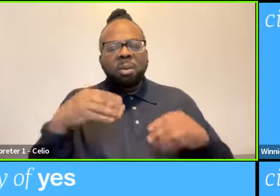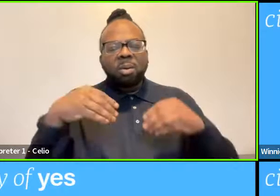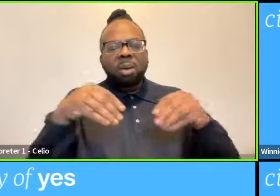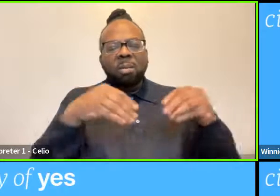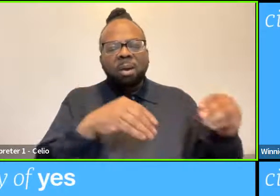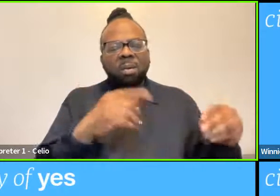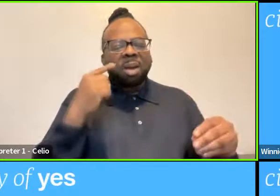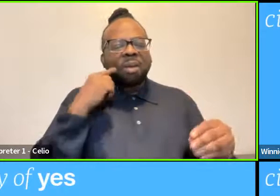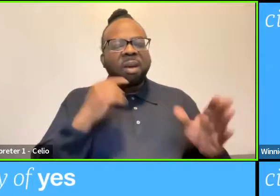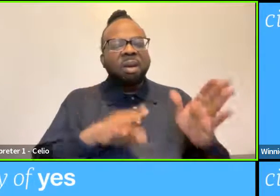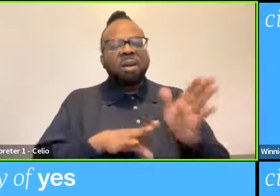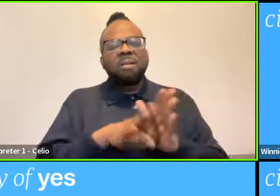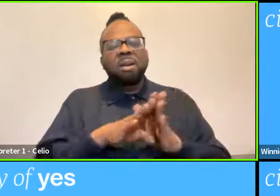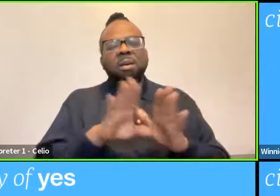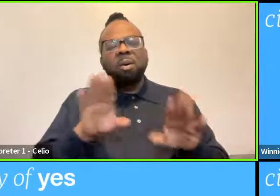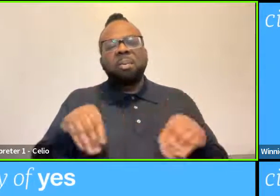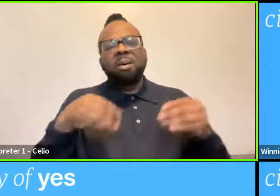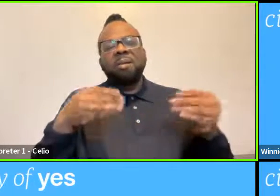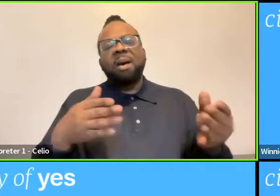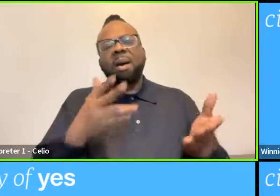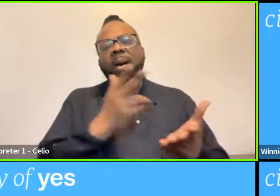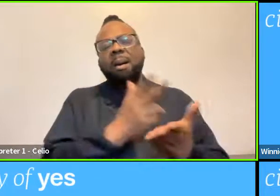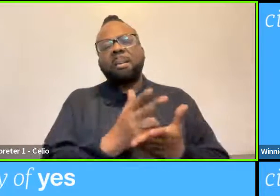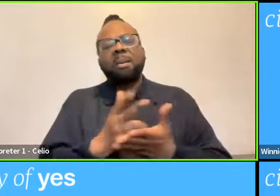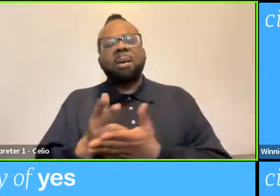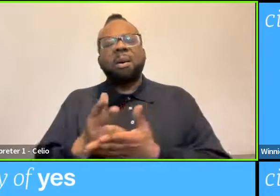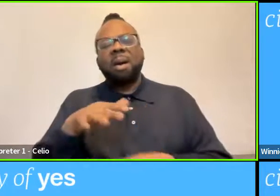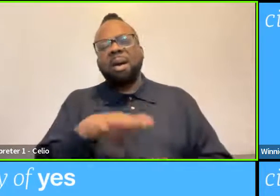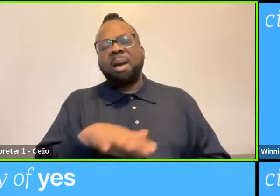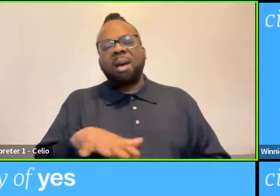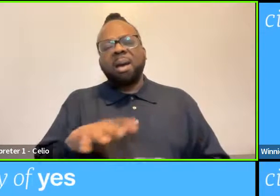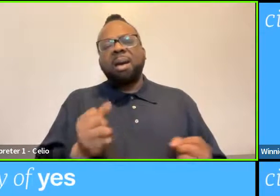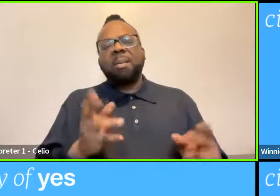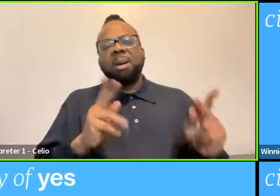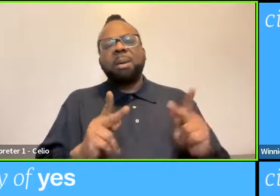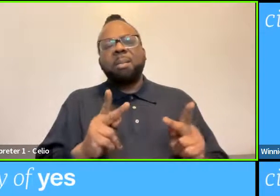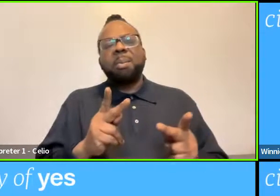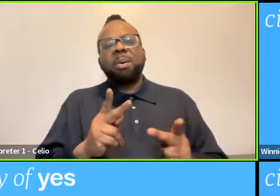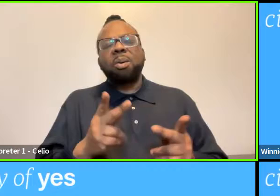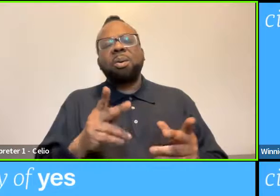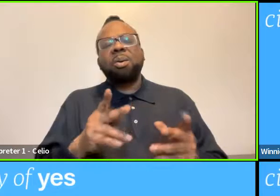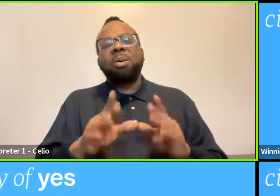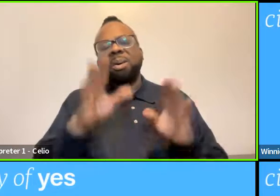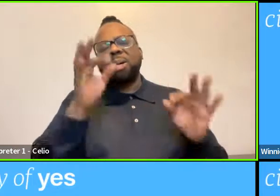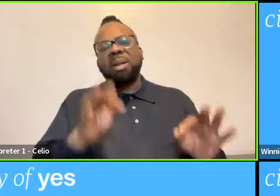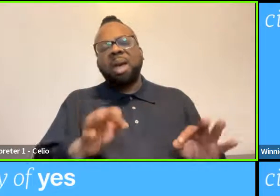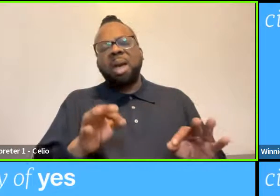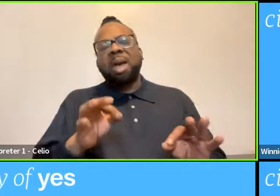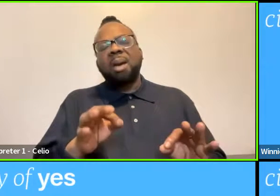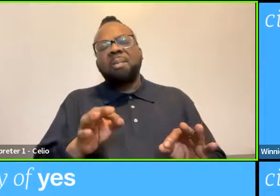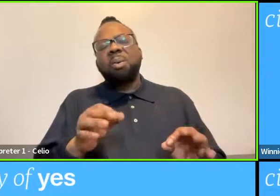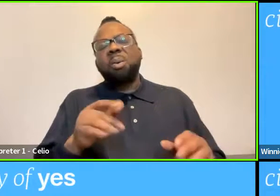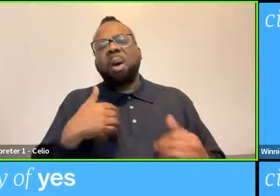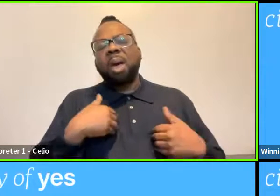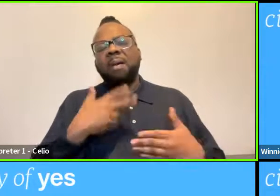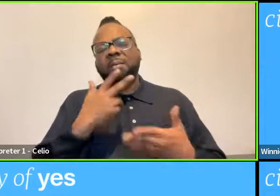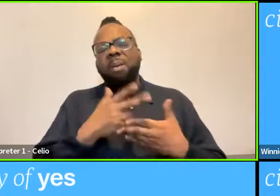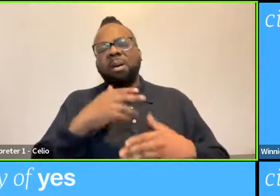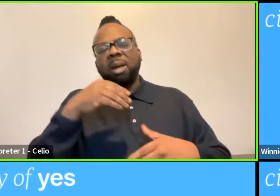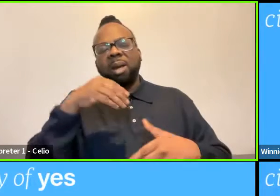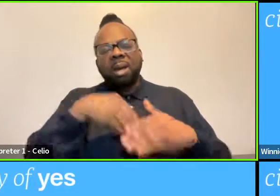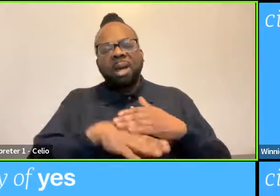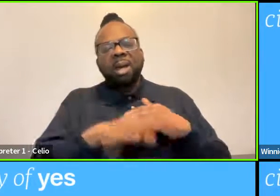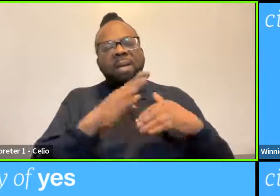provide that parking spaces. As we know, many people with parking on site still choose to park on the street just because it's free. So not necessarily